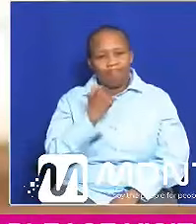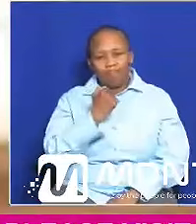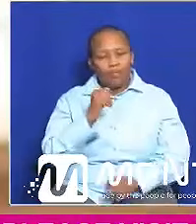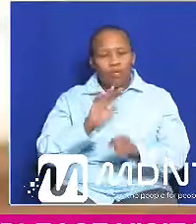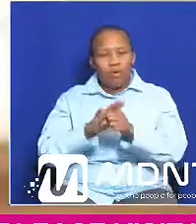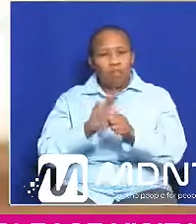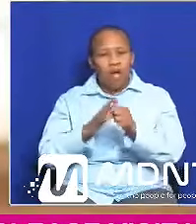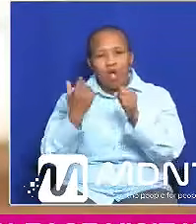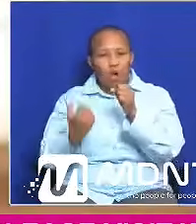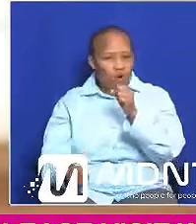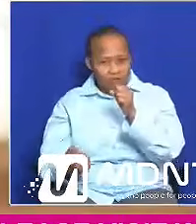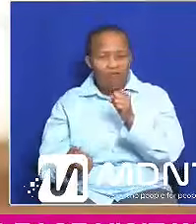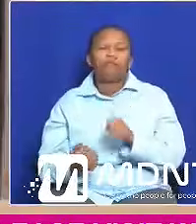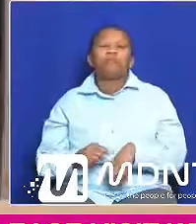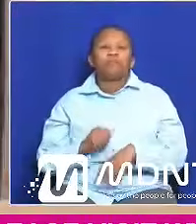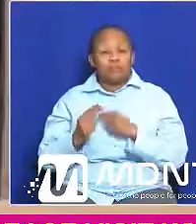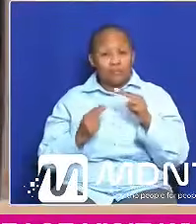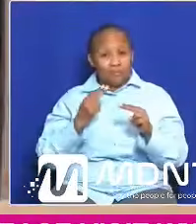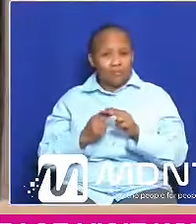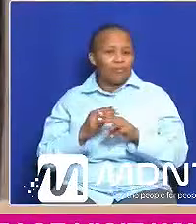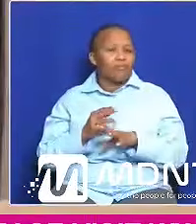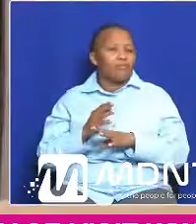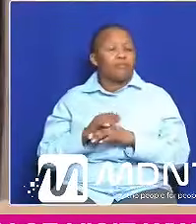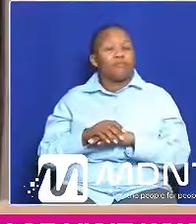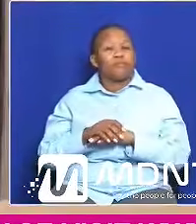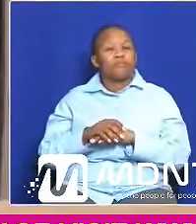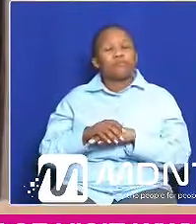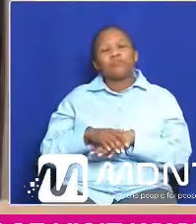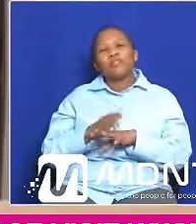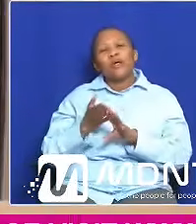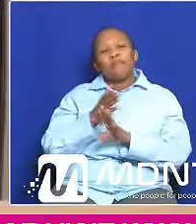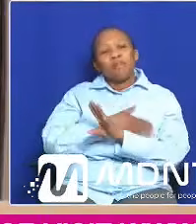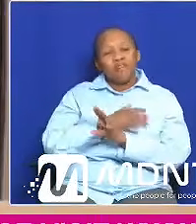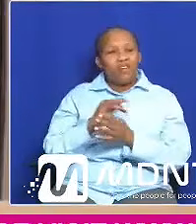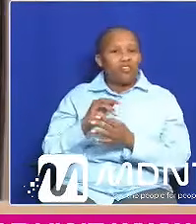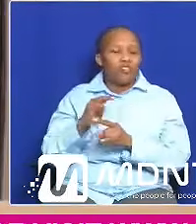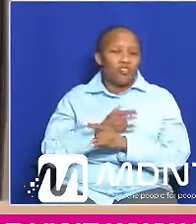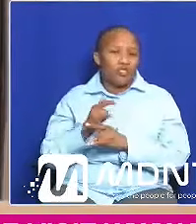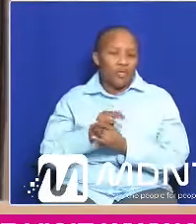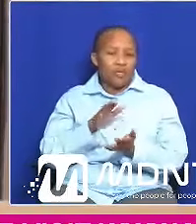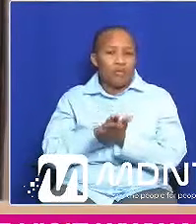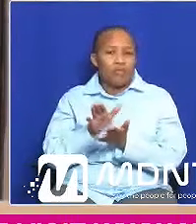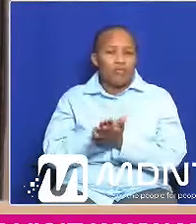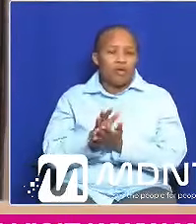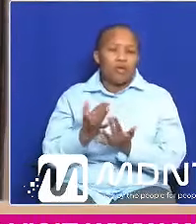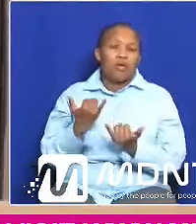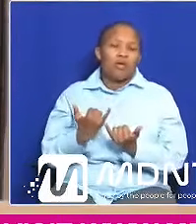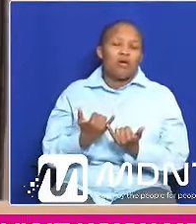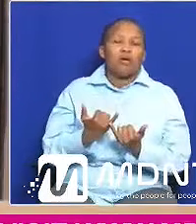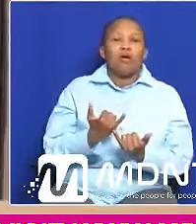The previous chat, and they are printed now because the version that is flighted from which they have been